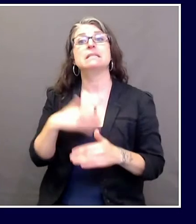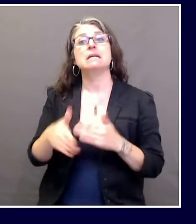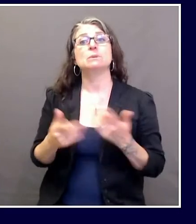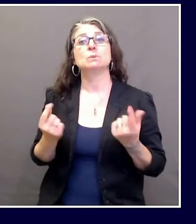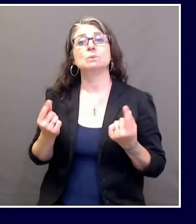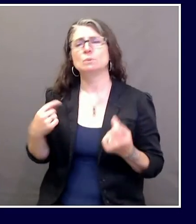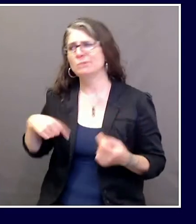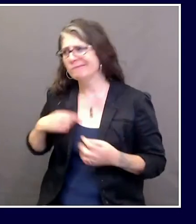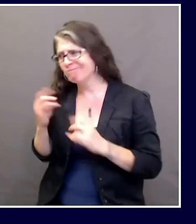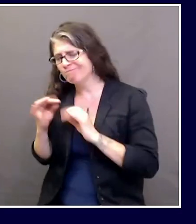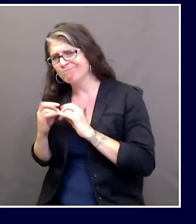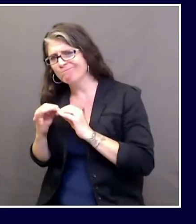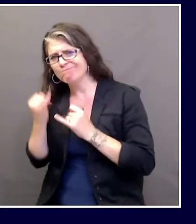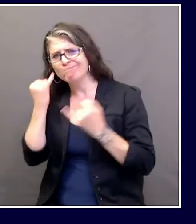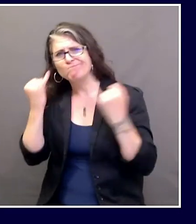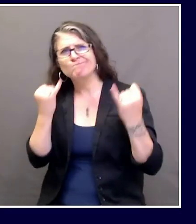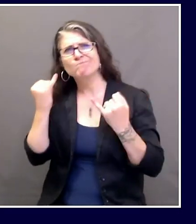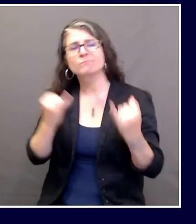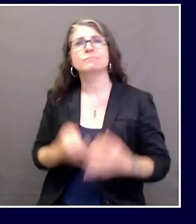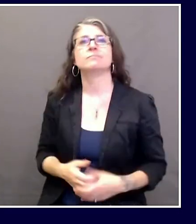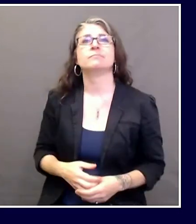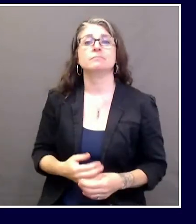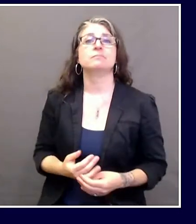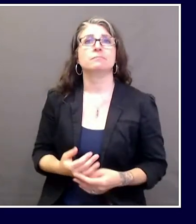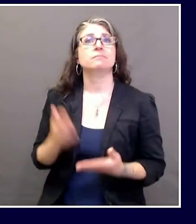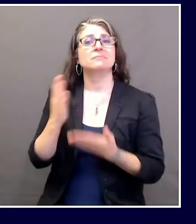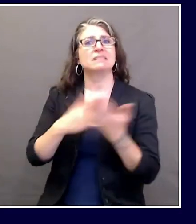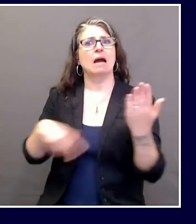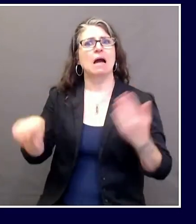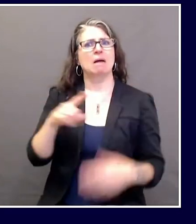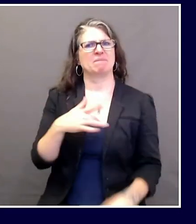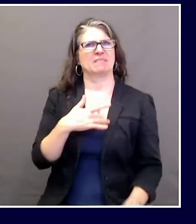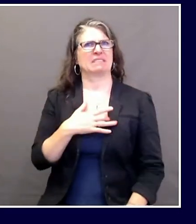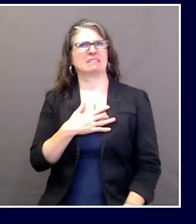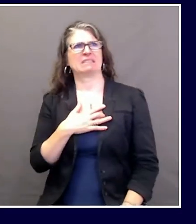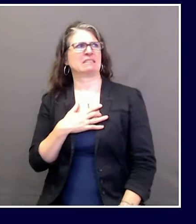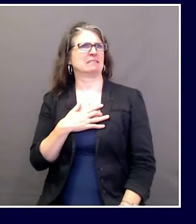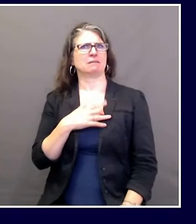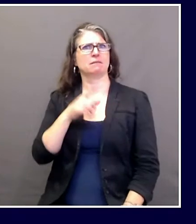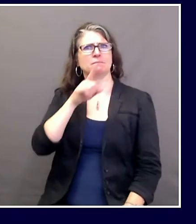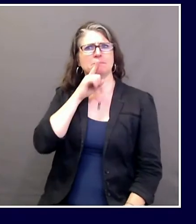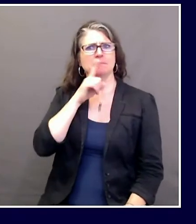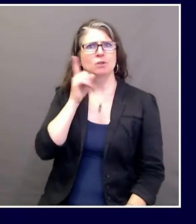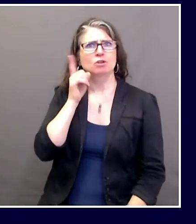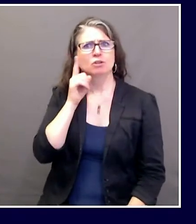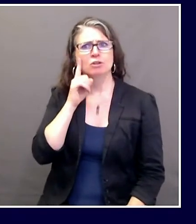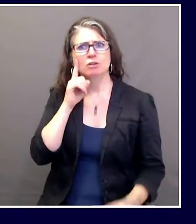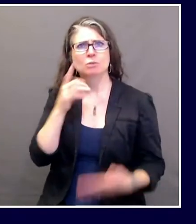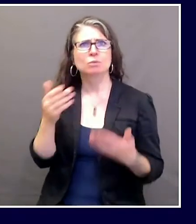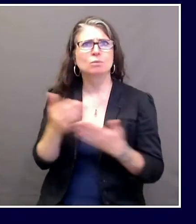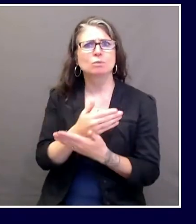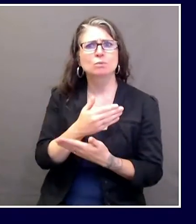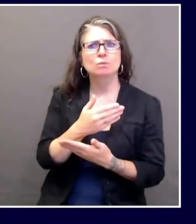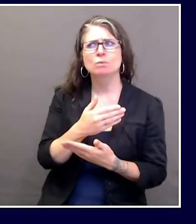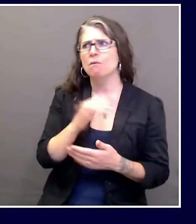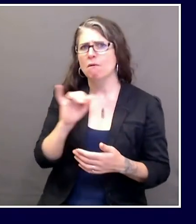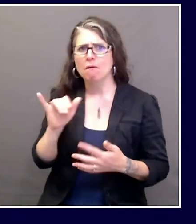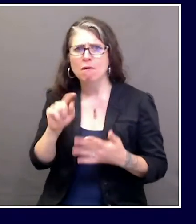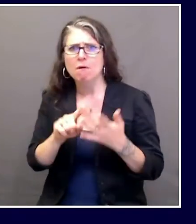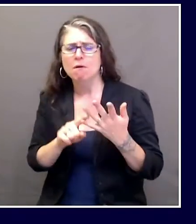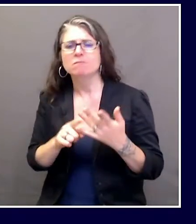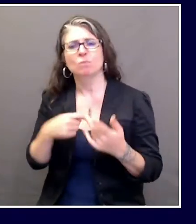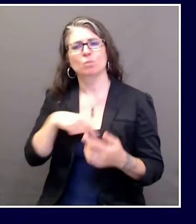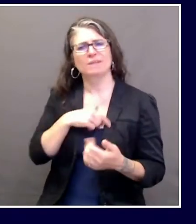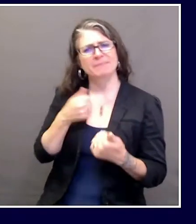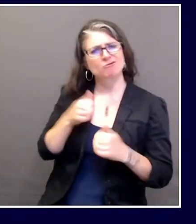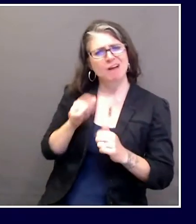of concerns that we haven't uncovered before? Whether that's the same set of ads using, for example, working with doctors in Maine,